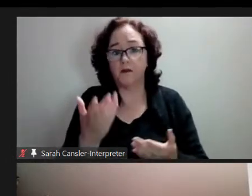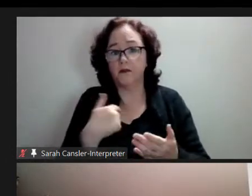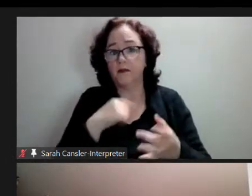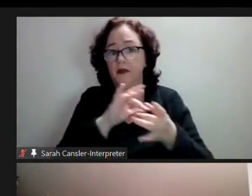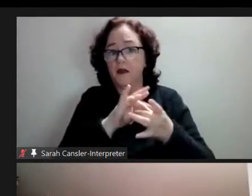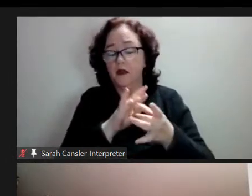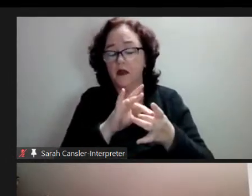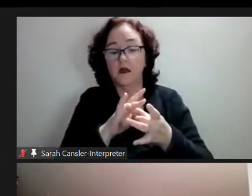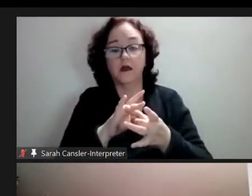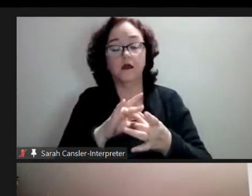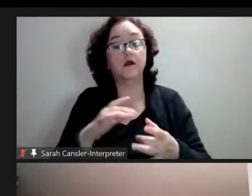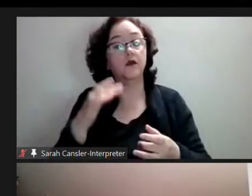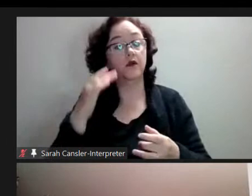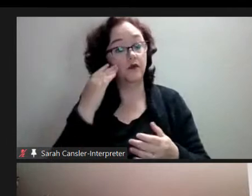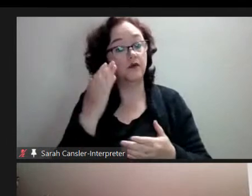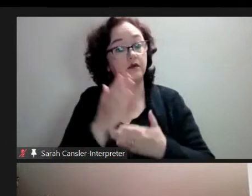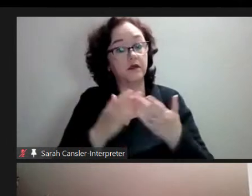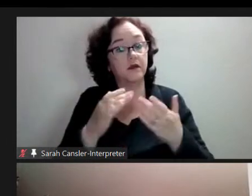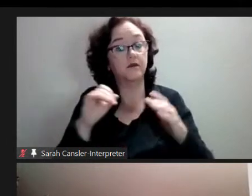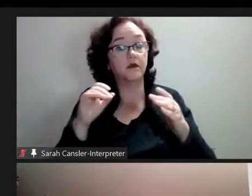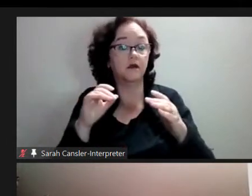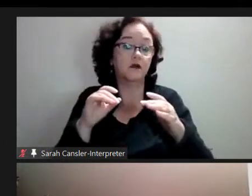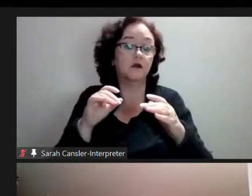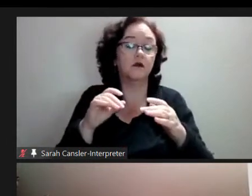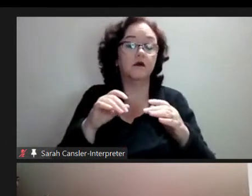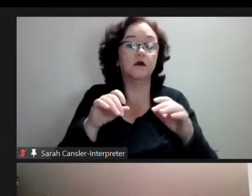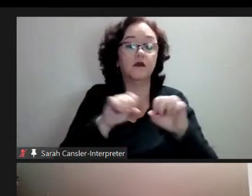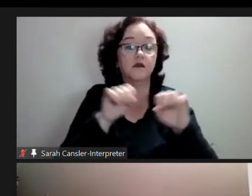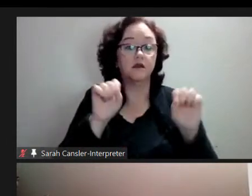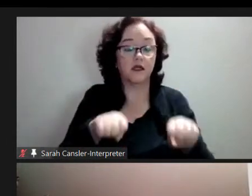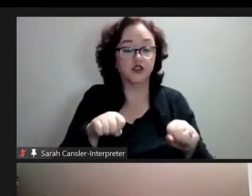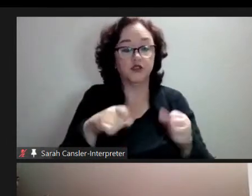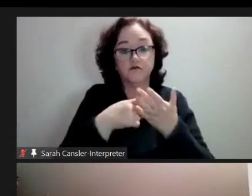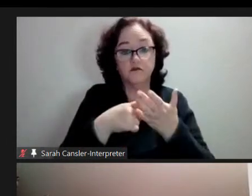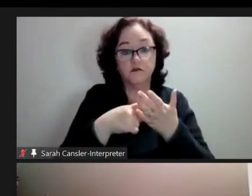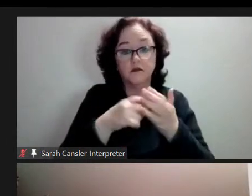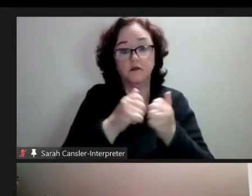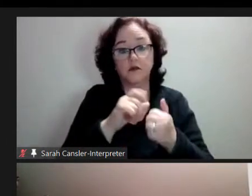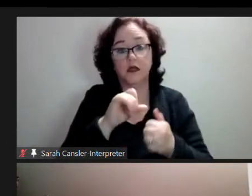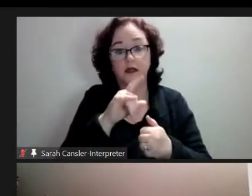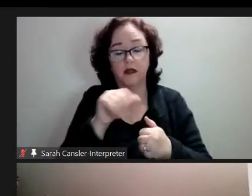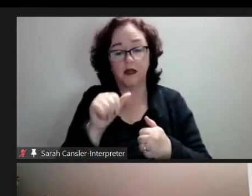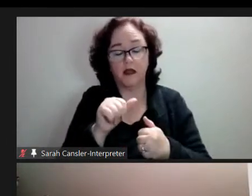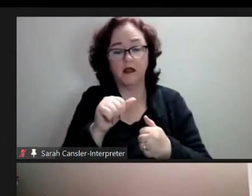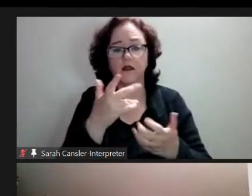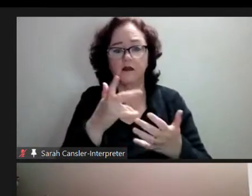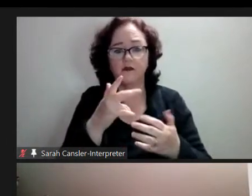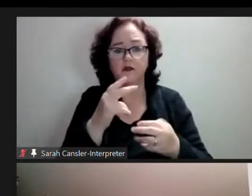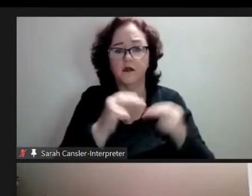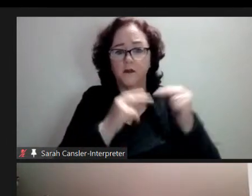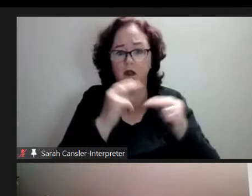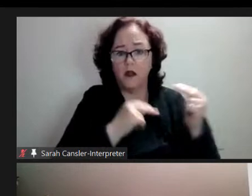stations, they've had walkthroughs with the ADA committee after station has been built. So Irma, do you do that still?